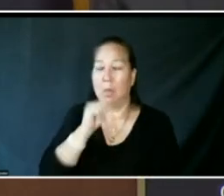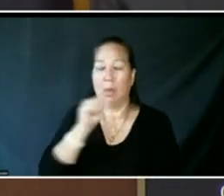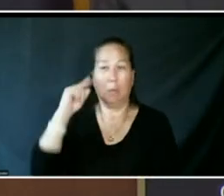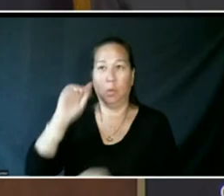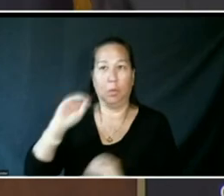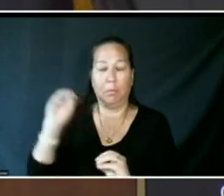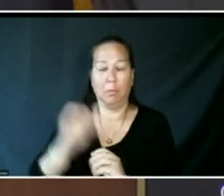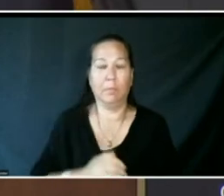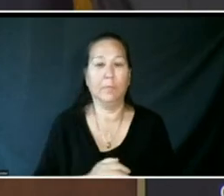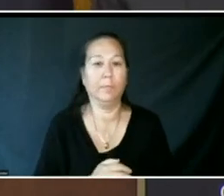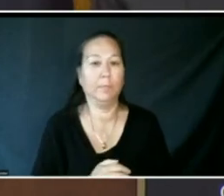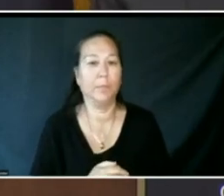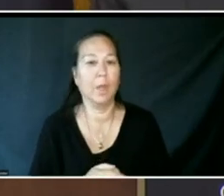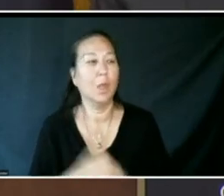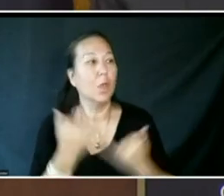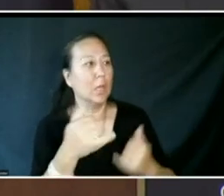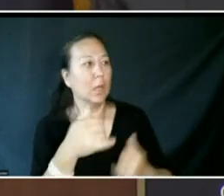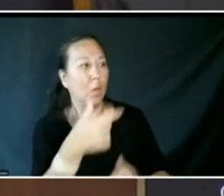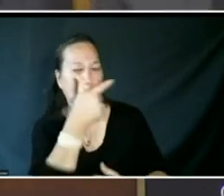said.